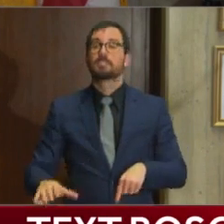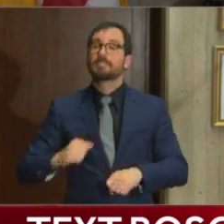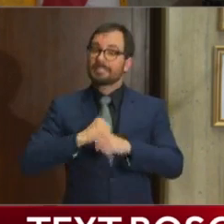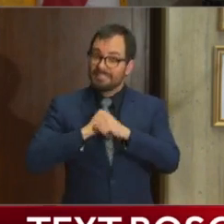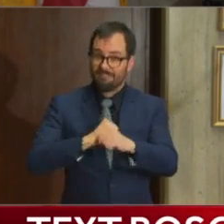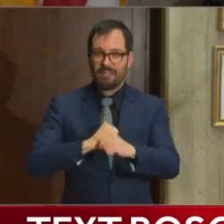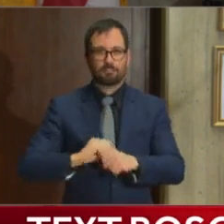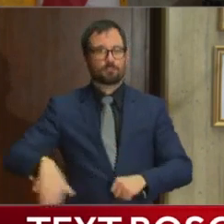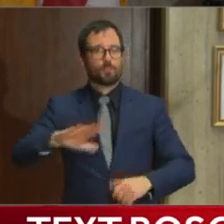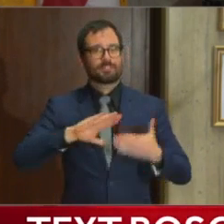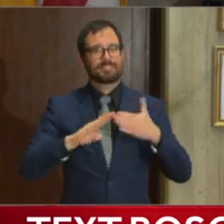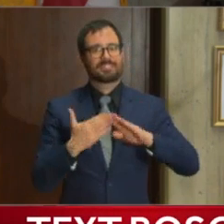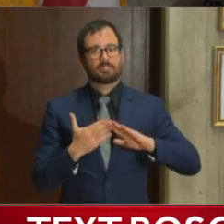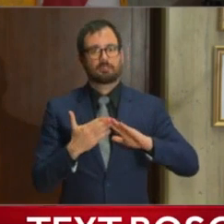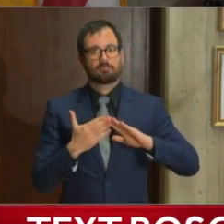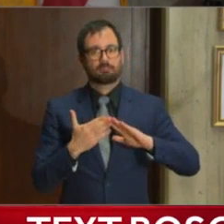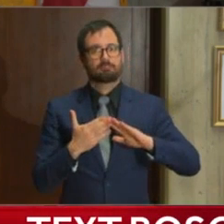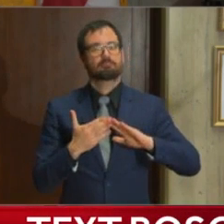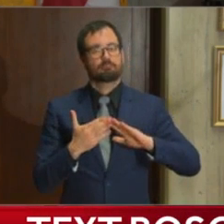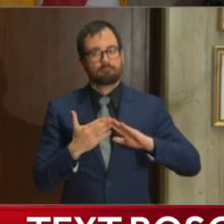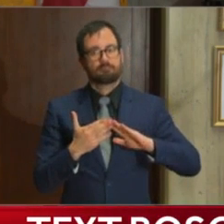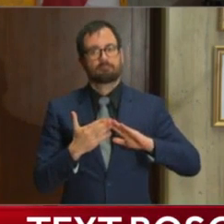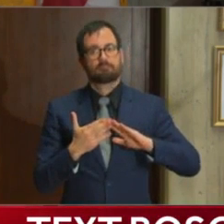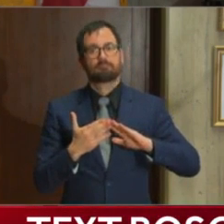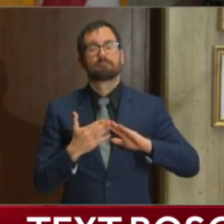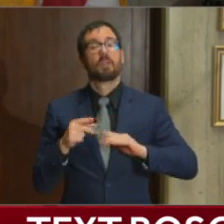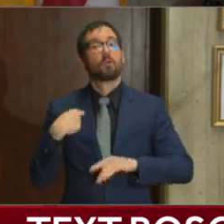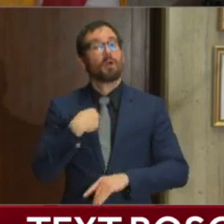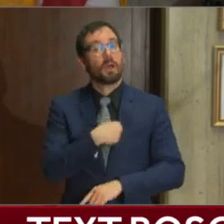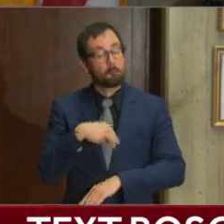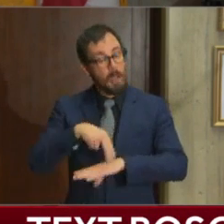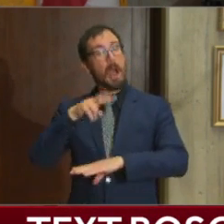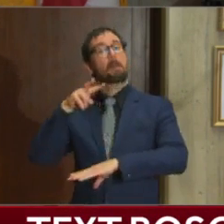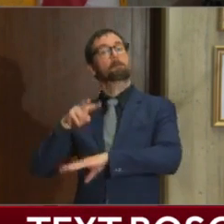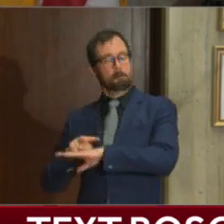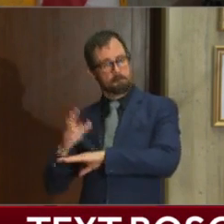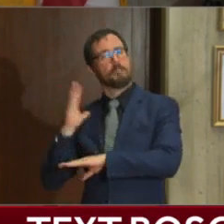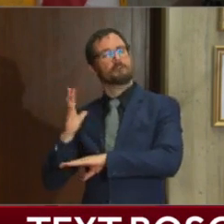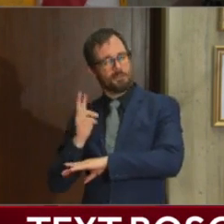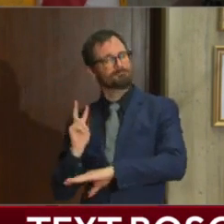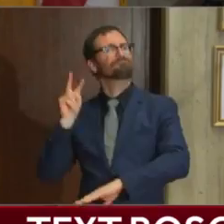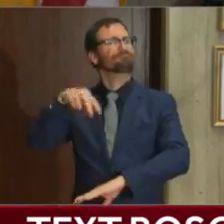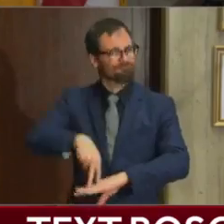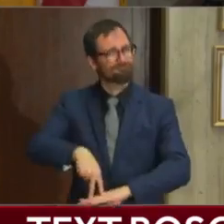together. I want to say God bless you, God bless the city of Boston, and God bless the United States of America.